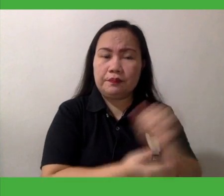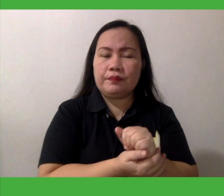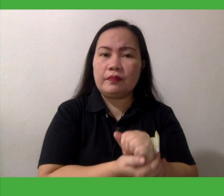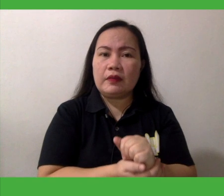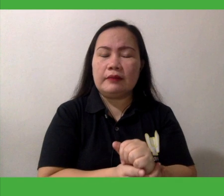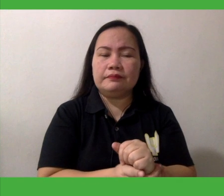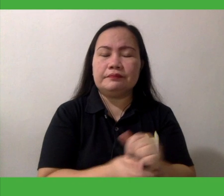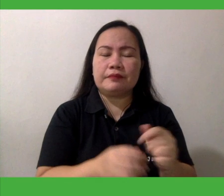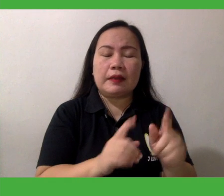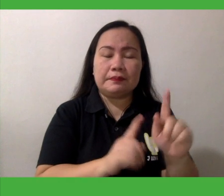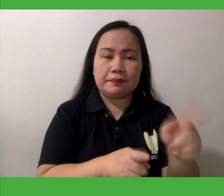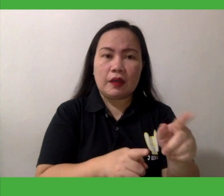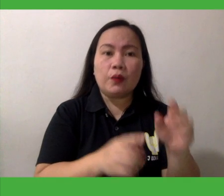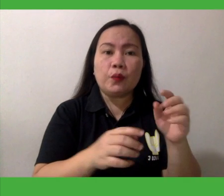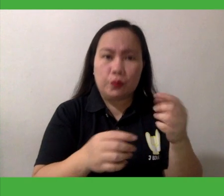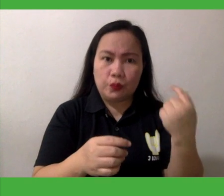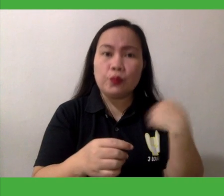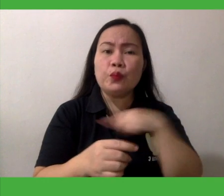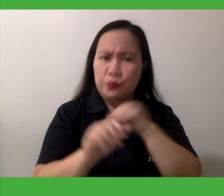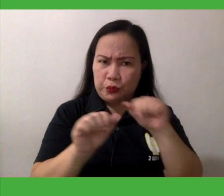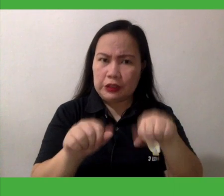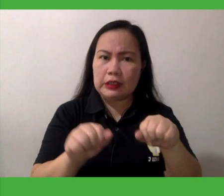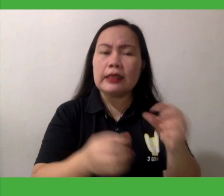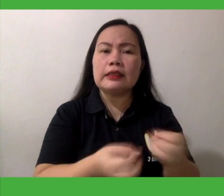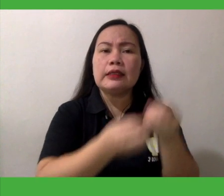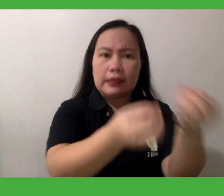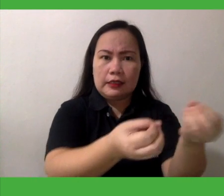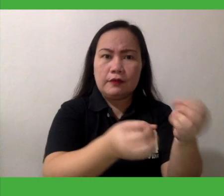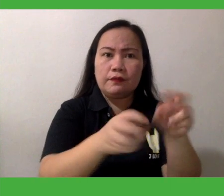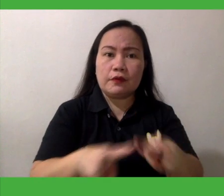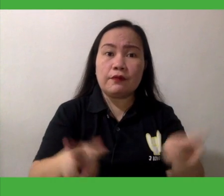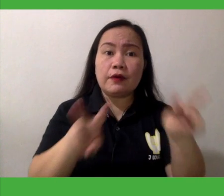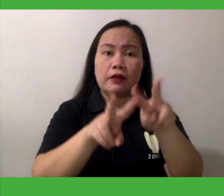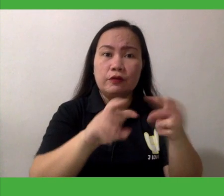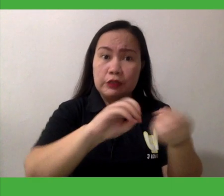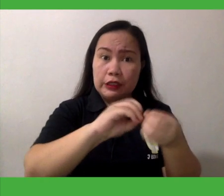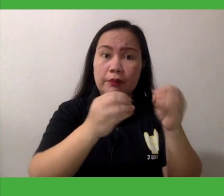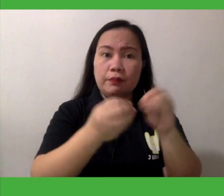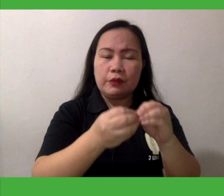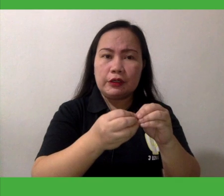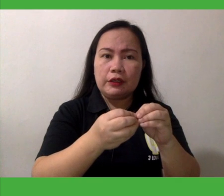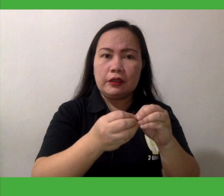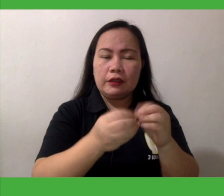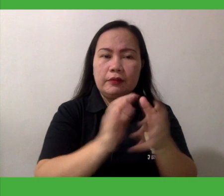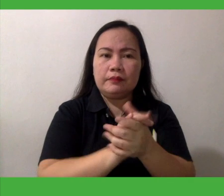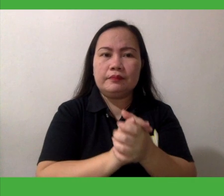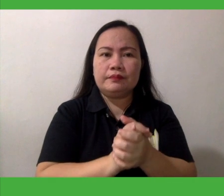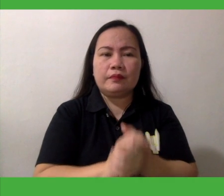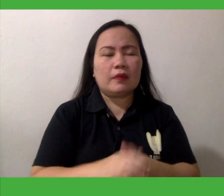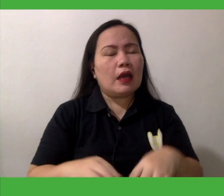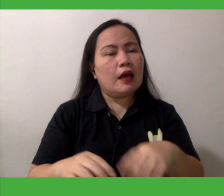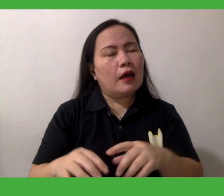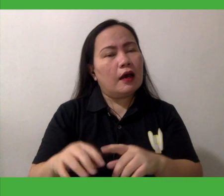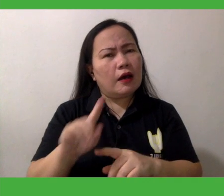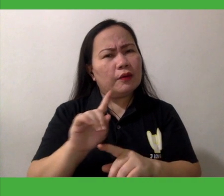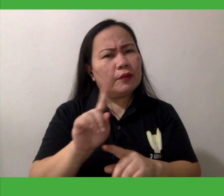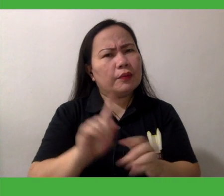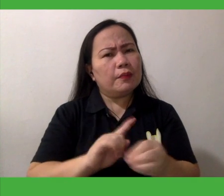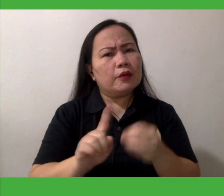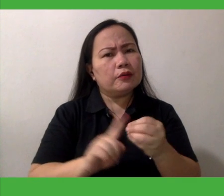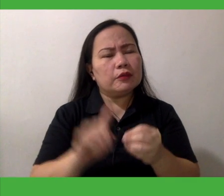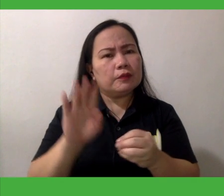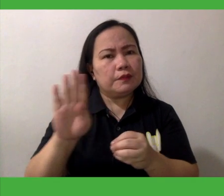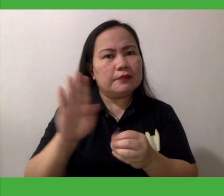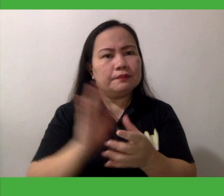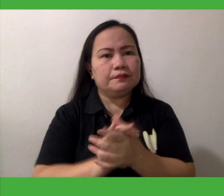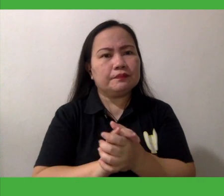give the value nung hinihingi. Tama? Well, how about in column B? In column